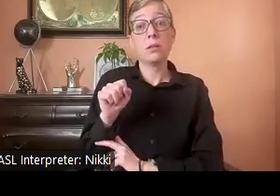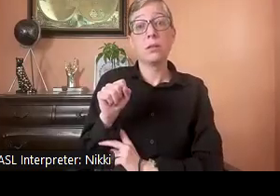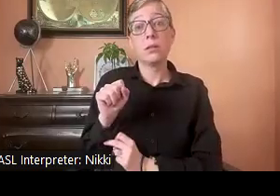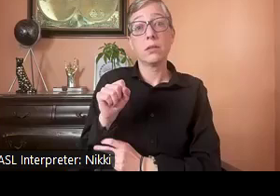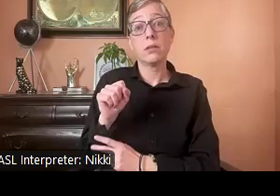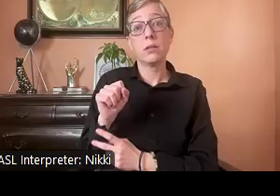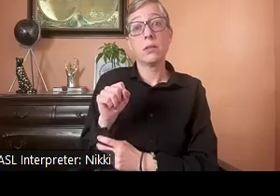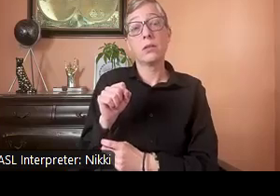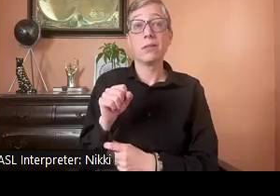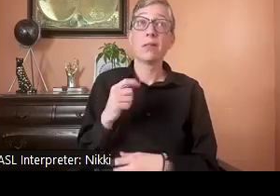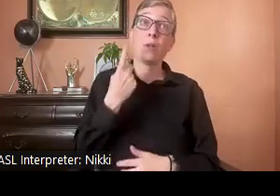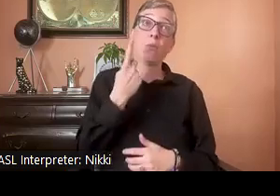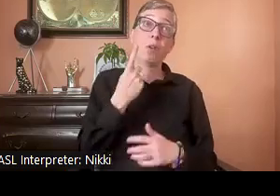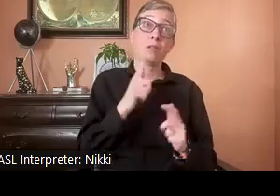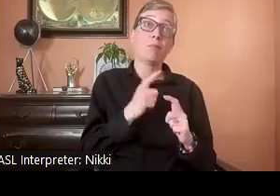it'll stand, in